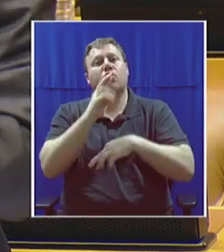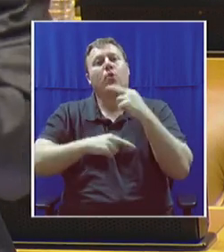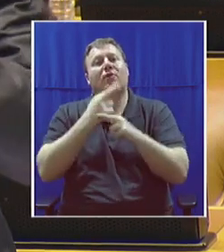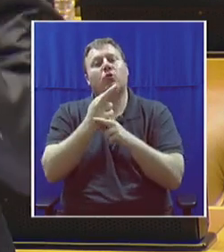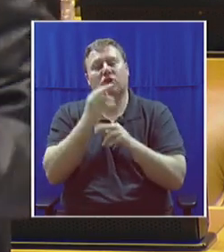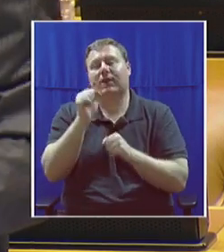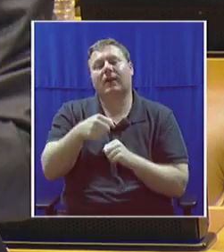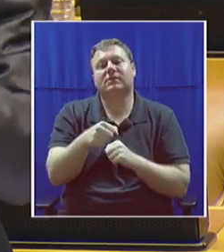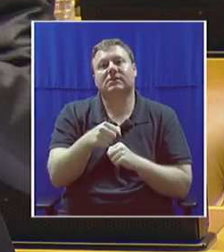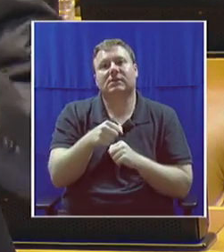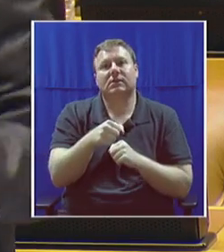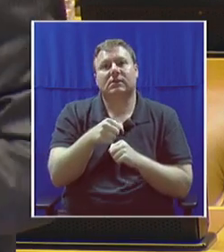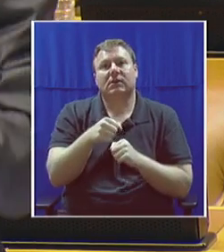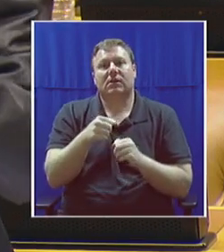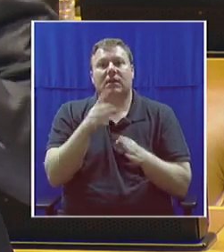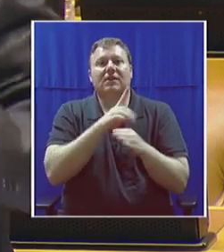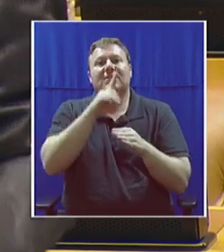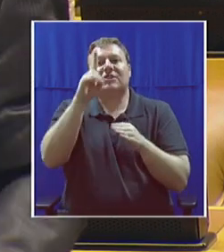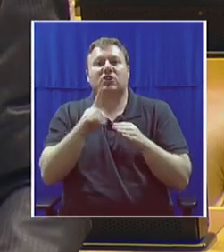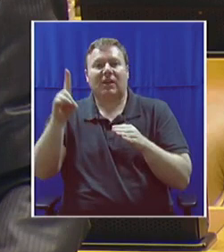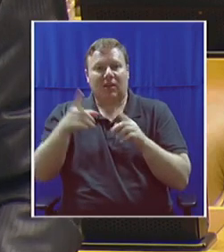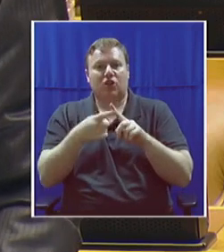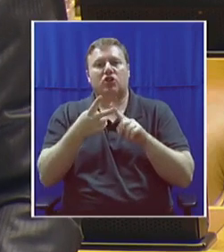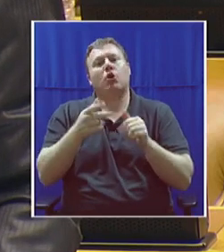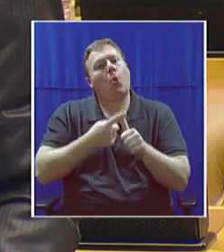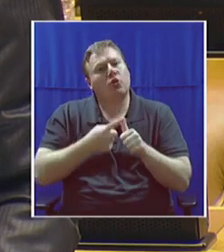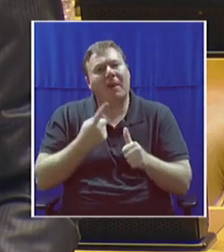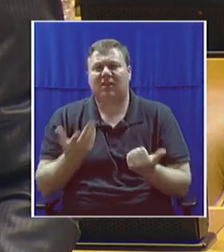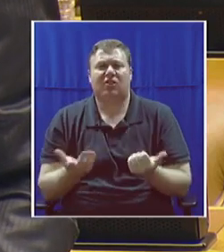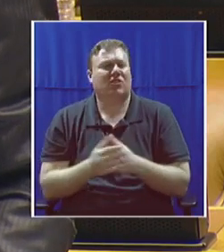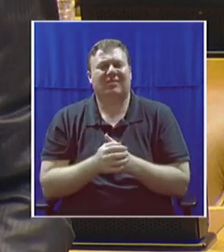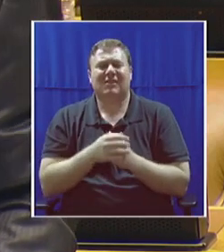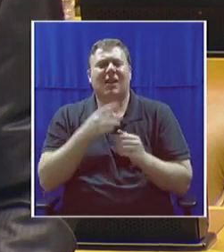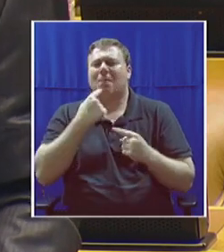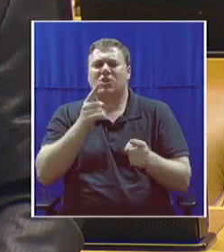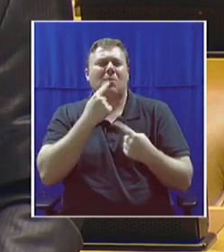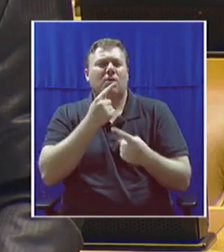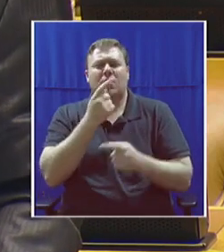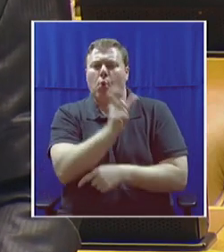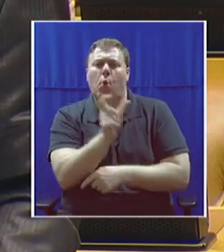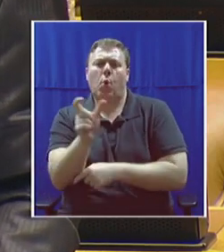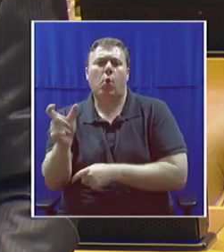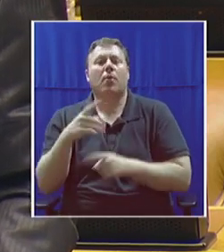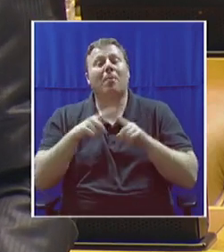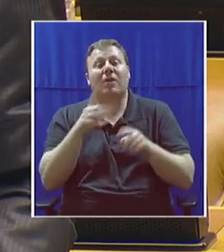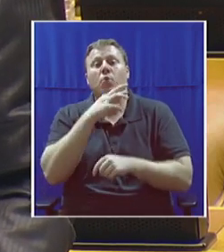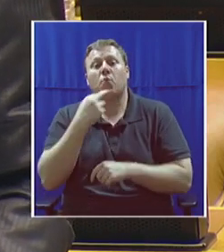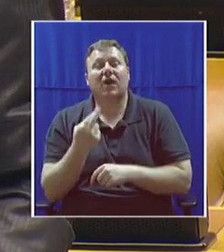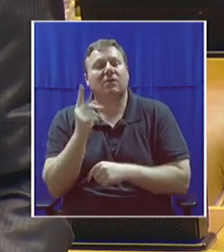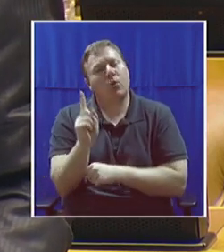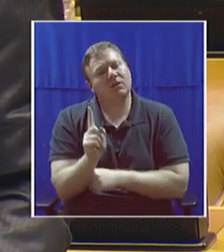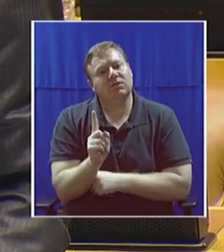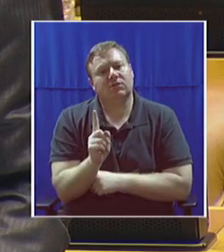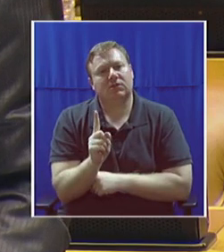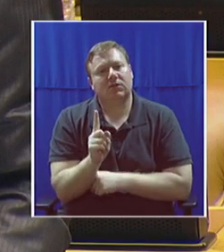linked to digitization automation you can mention all the other things but the reality is we will have